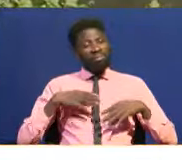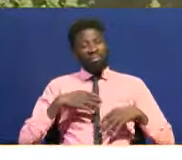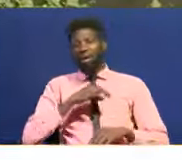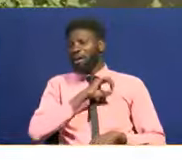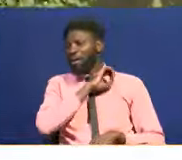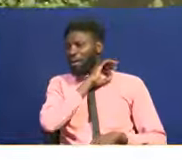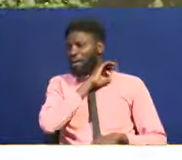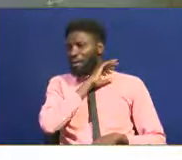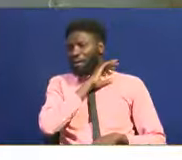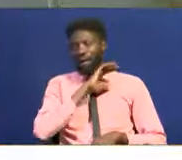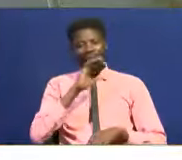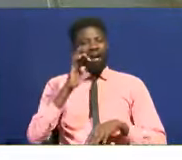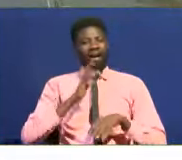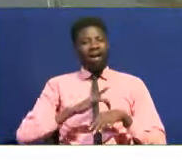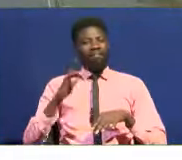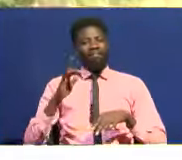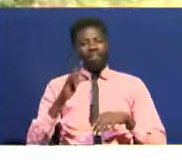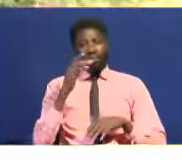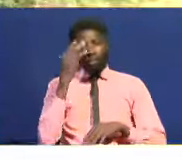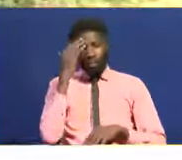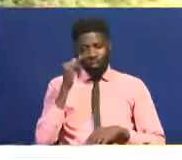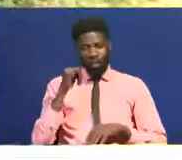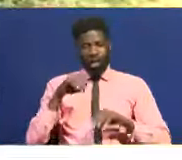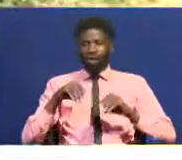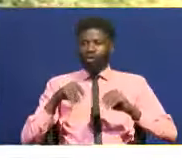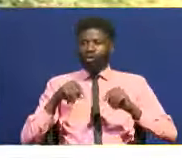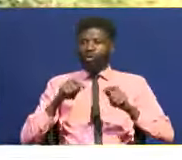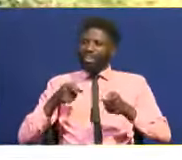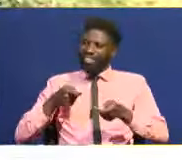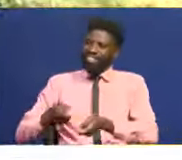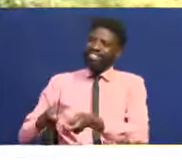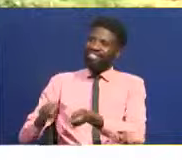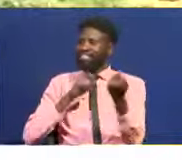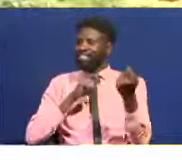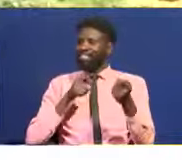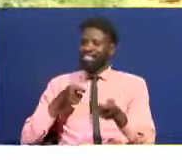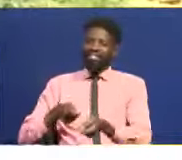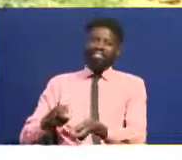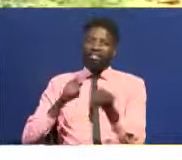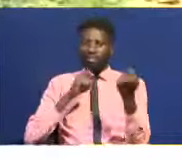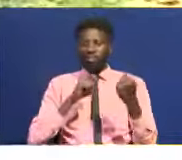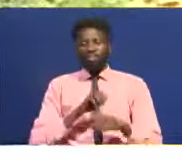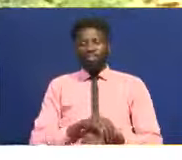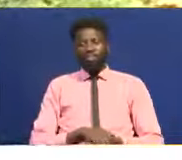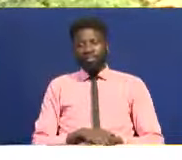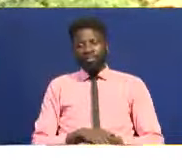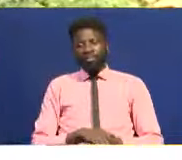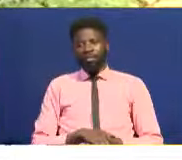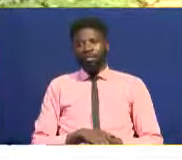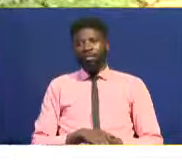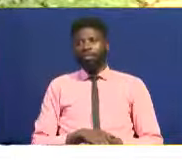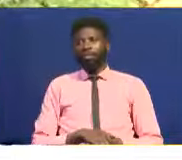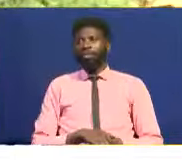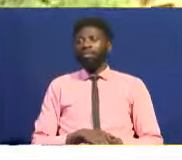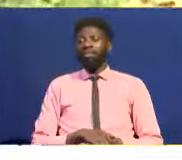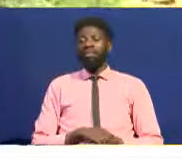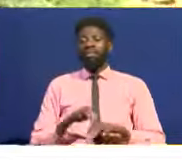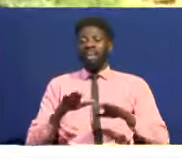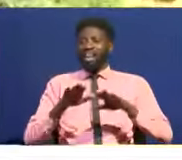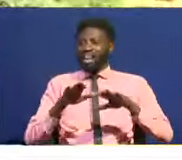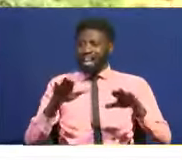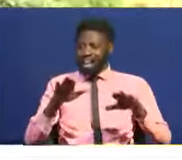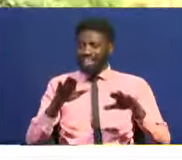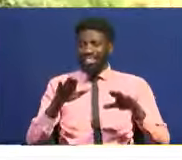environmental consequences of sand mining. Upata namna ya kuregesa hii ardhi irudi hali